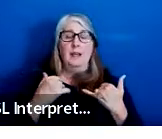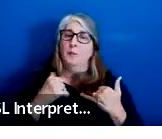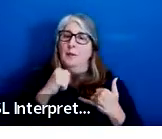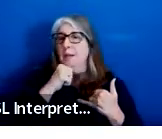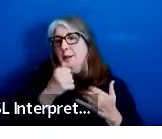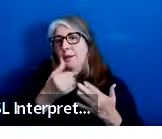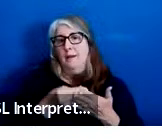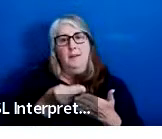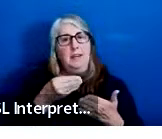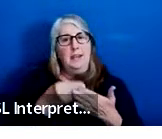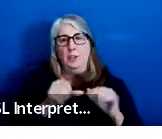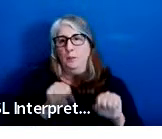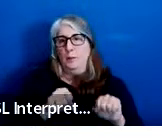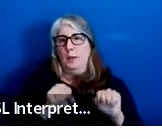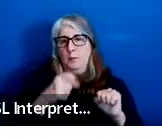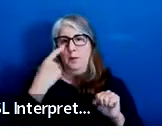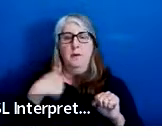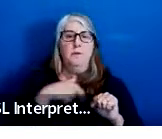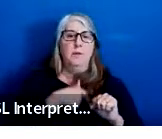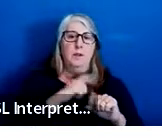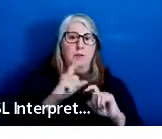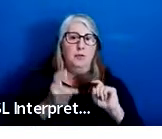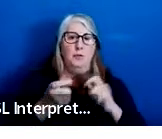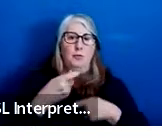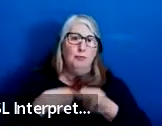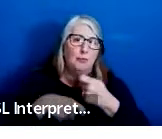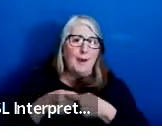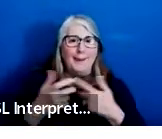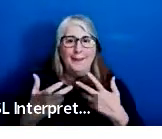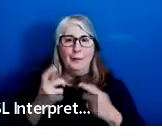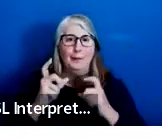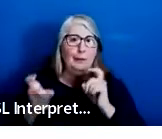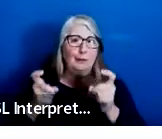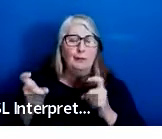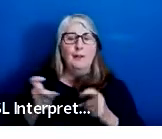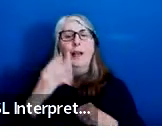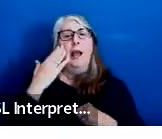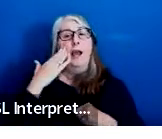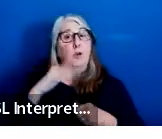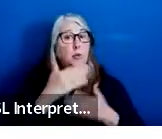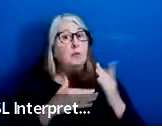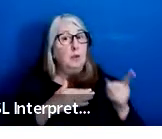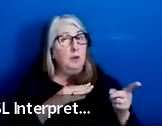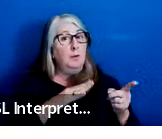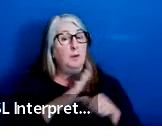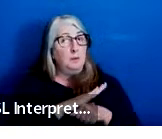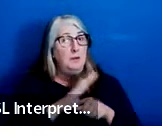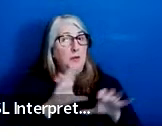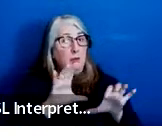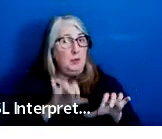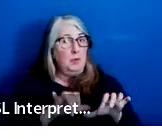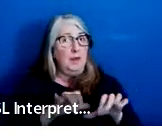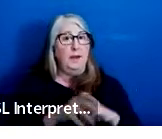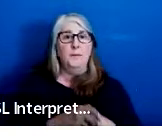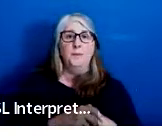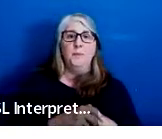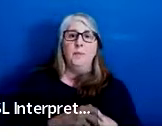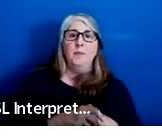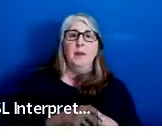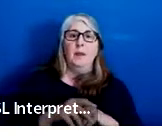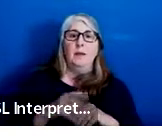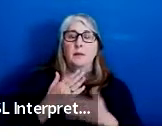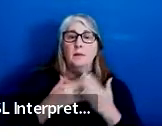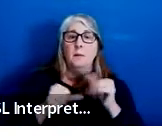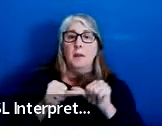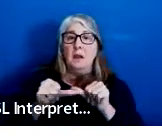for us to do it that way. And I know that some of the composting companies, that's the way they do it. And even here in the municipality that I'm in, the